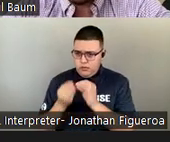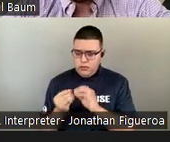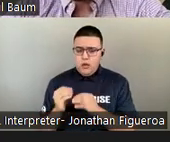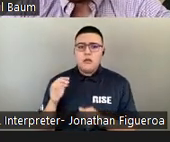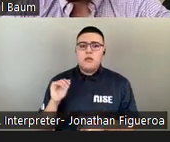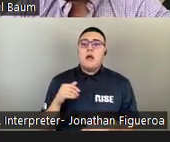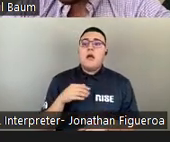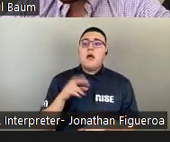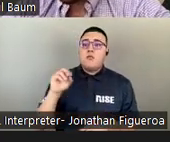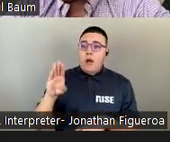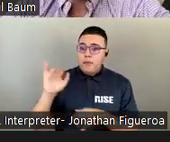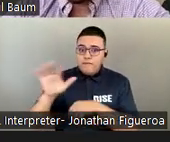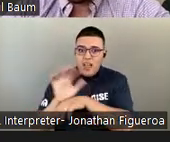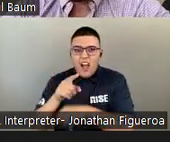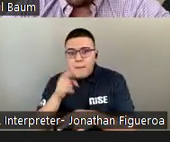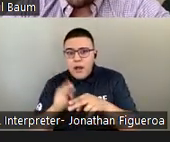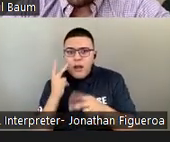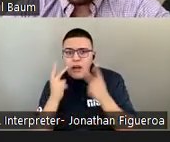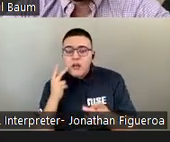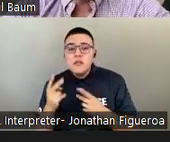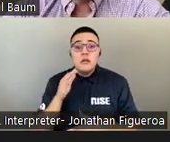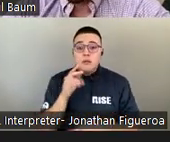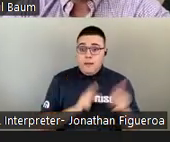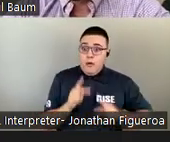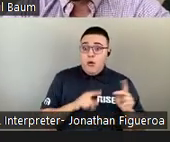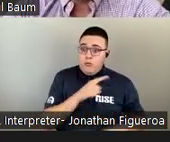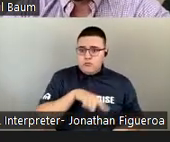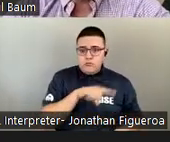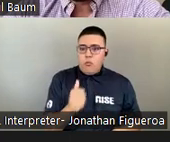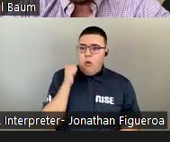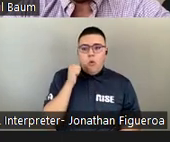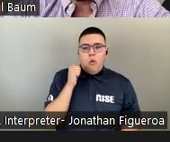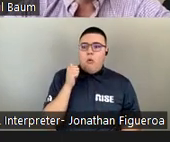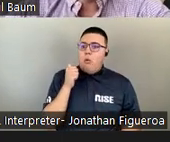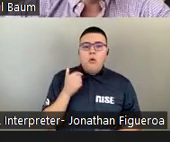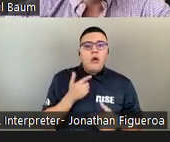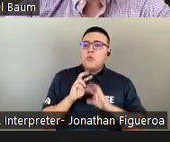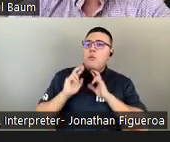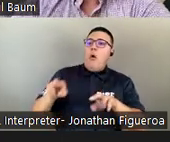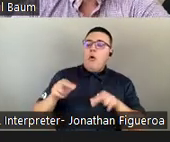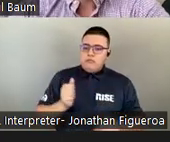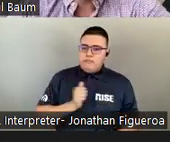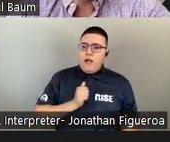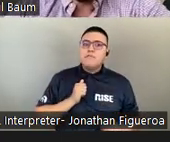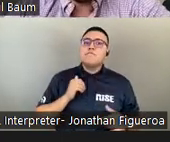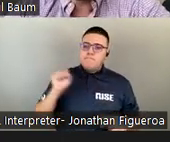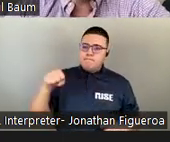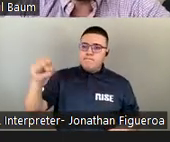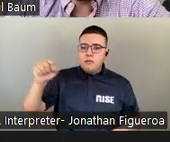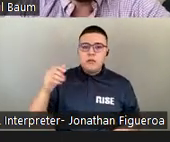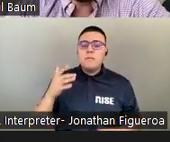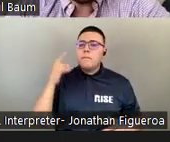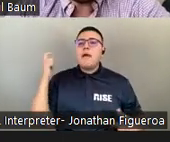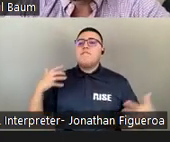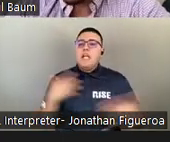mentioned, people may not self-report because there is that fear. So